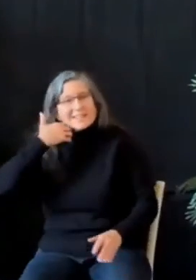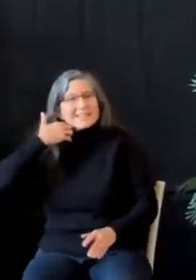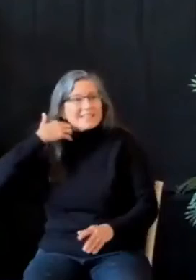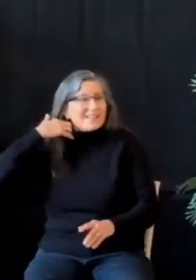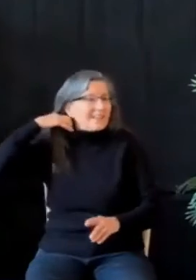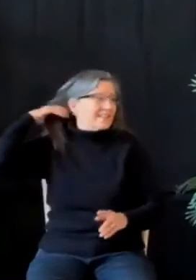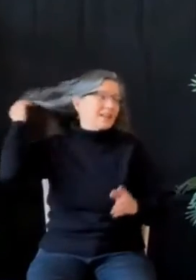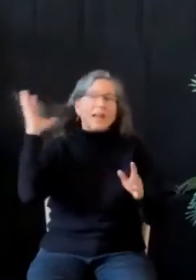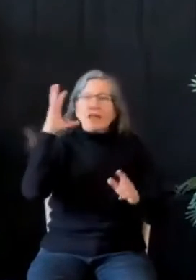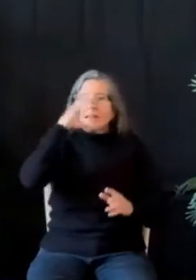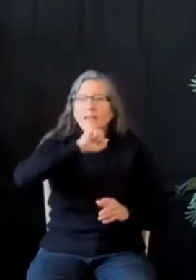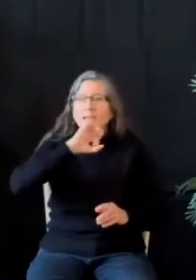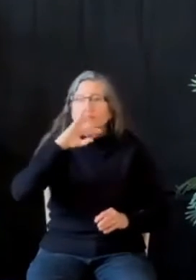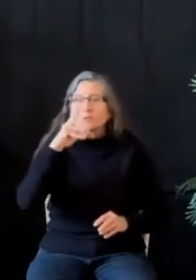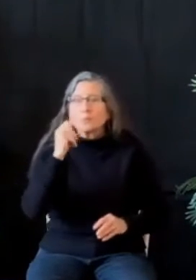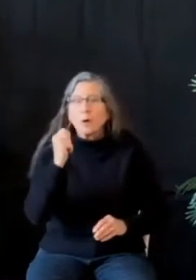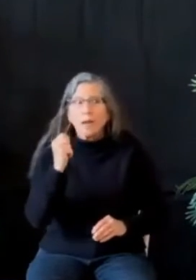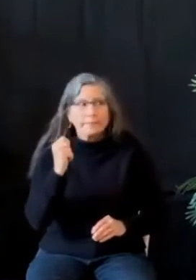Guess what?